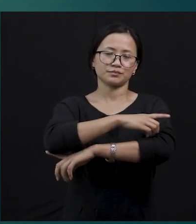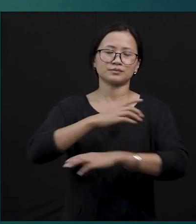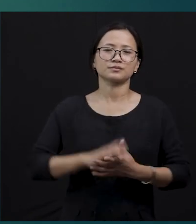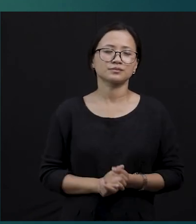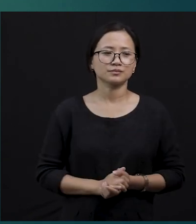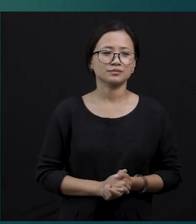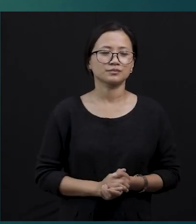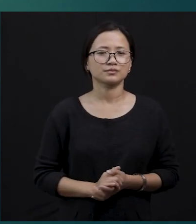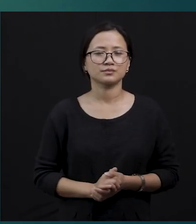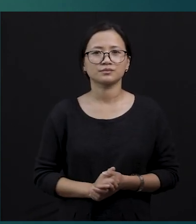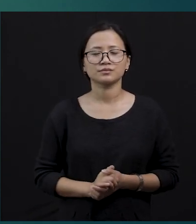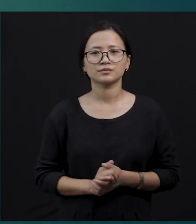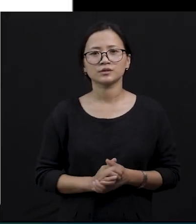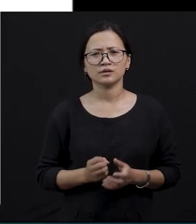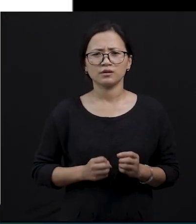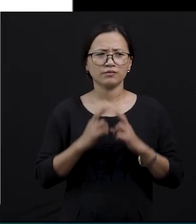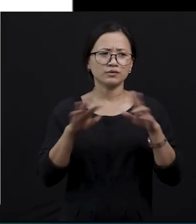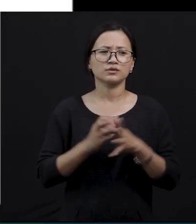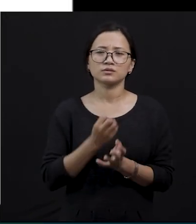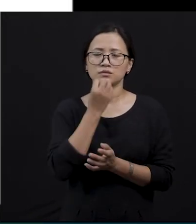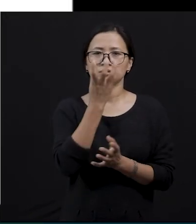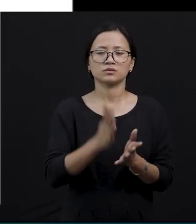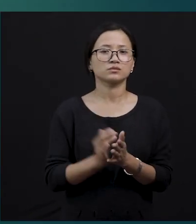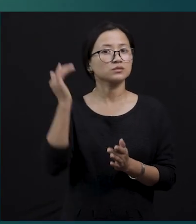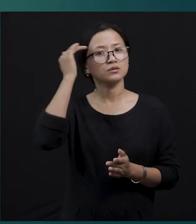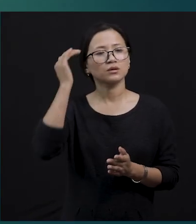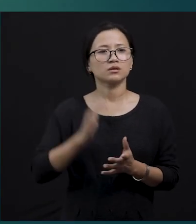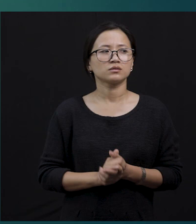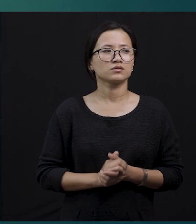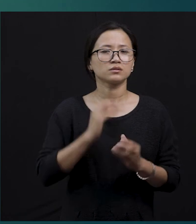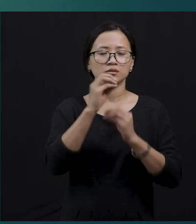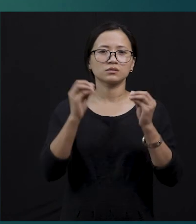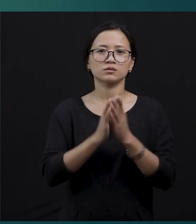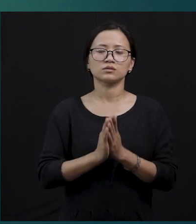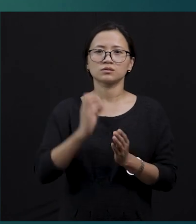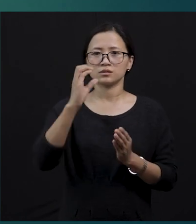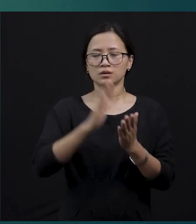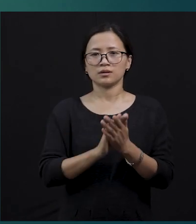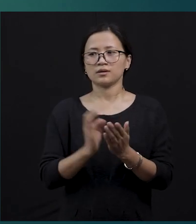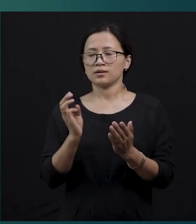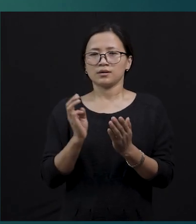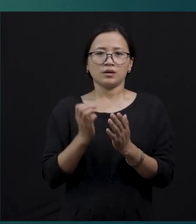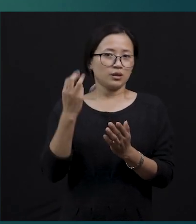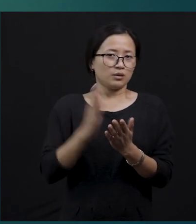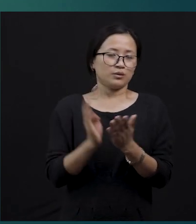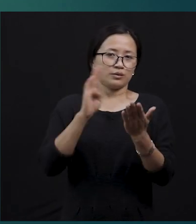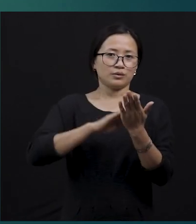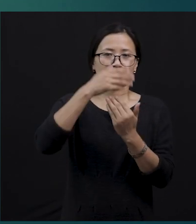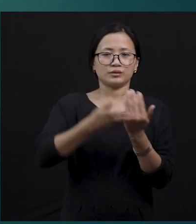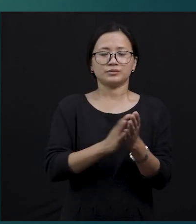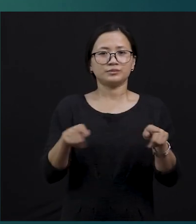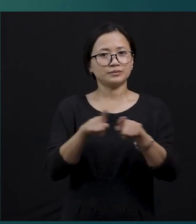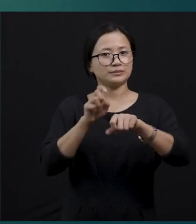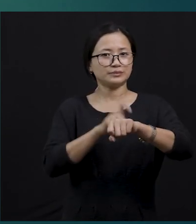29 days, right? So it's very easy to know about the calendar and the time,